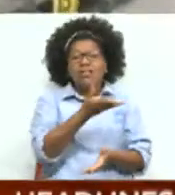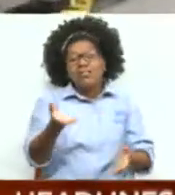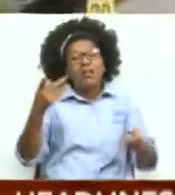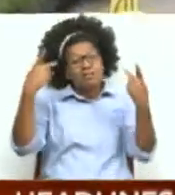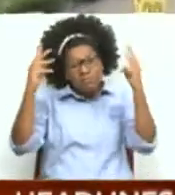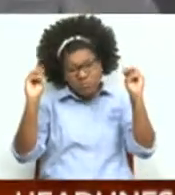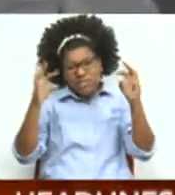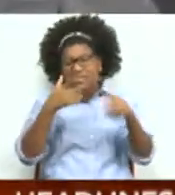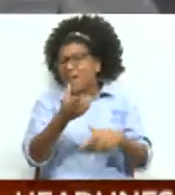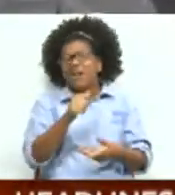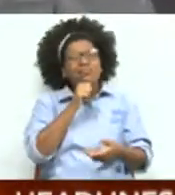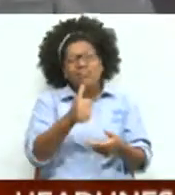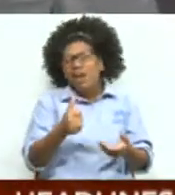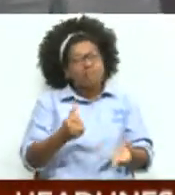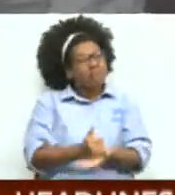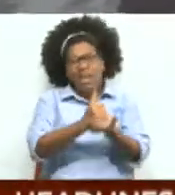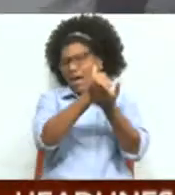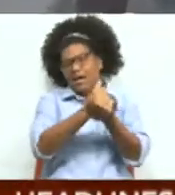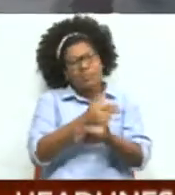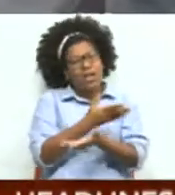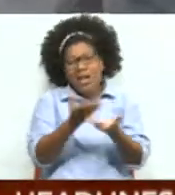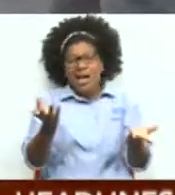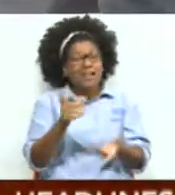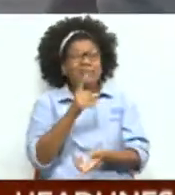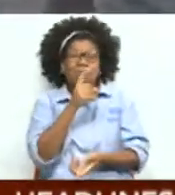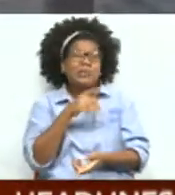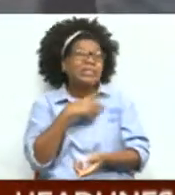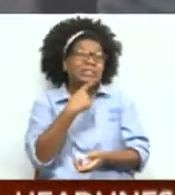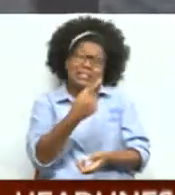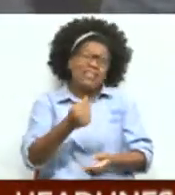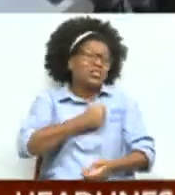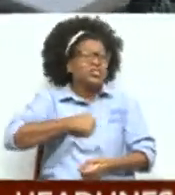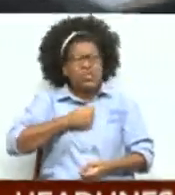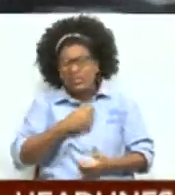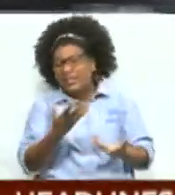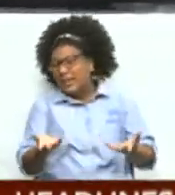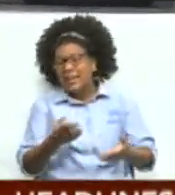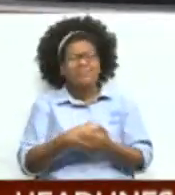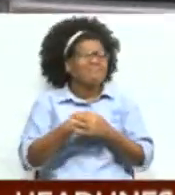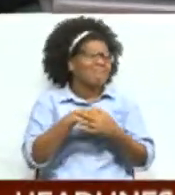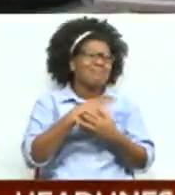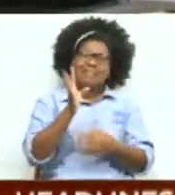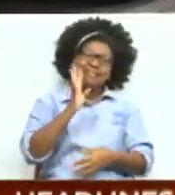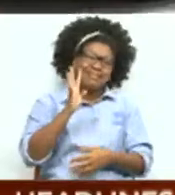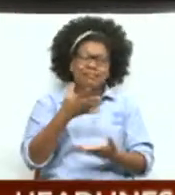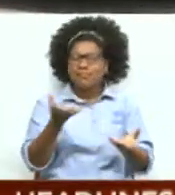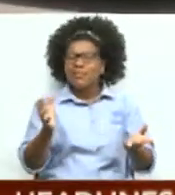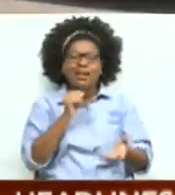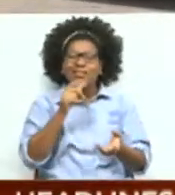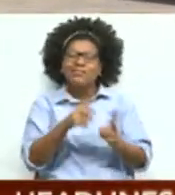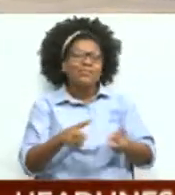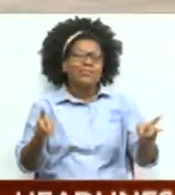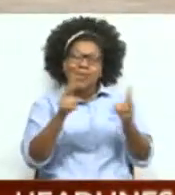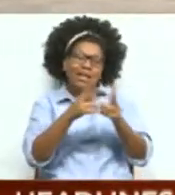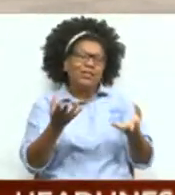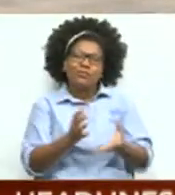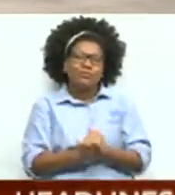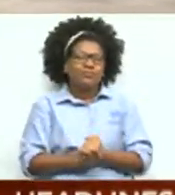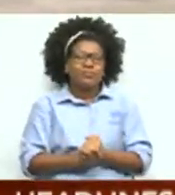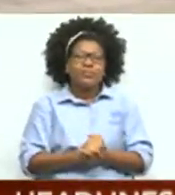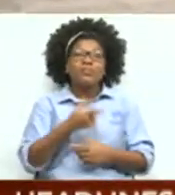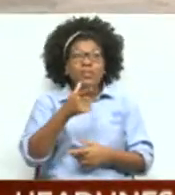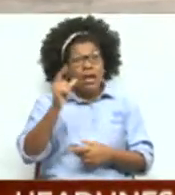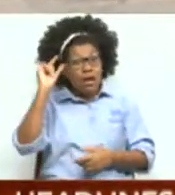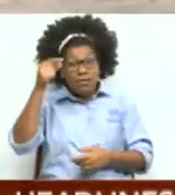than hollow condolences and platitudes. The MP also says despite the government's significant investments in national